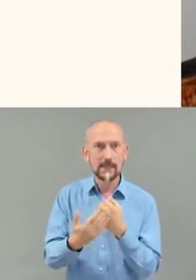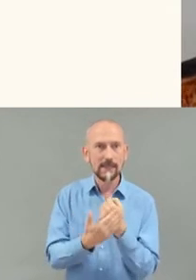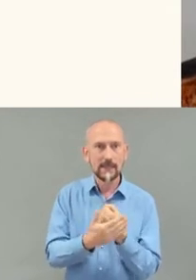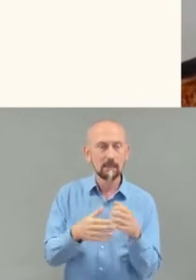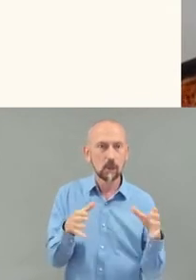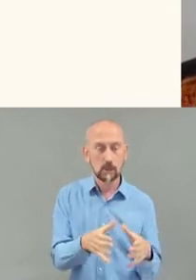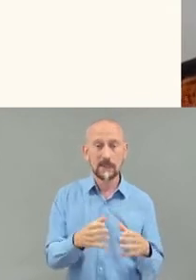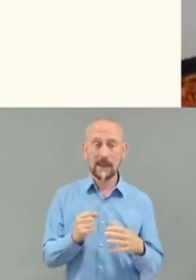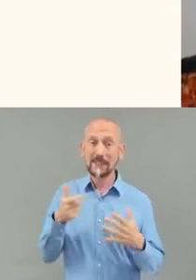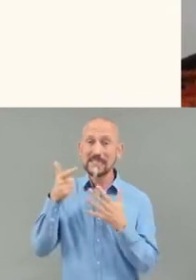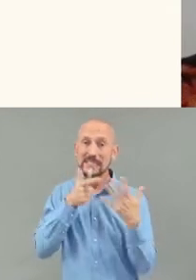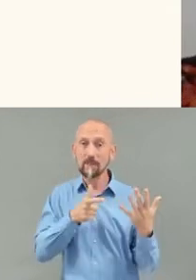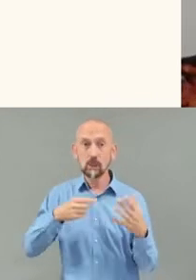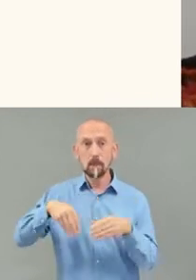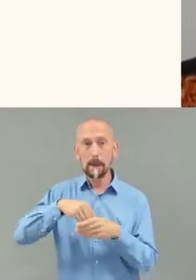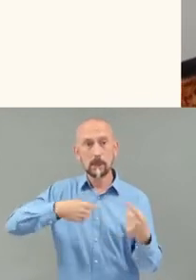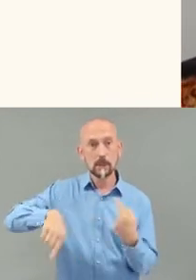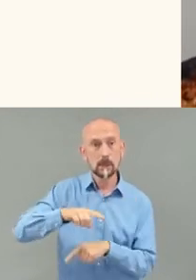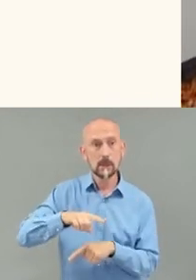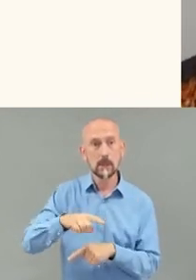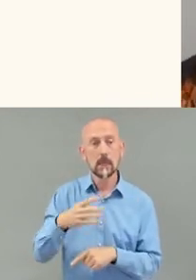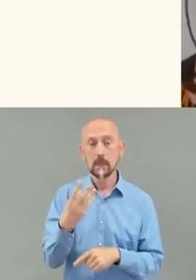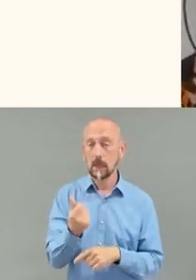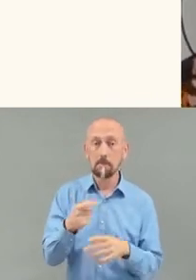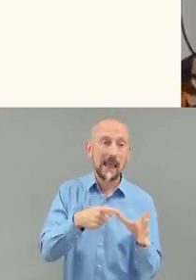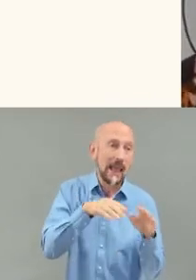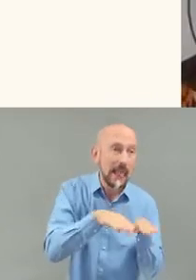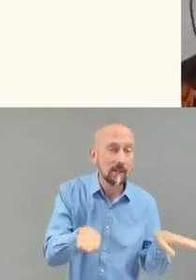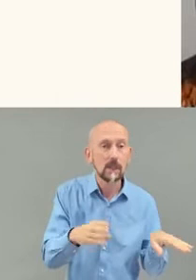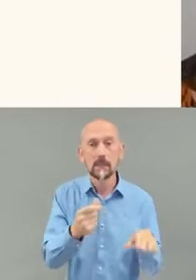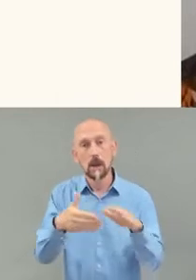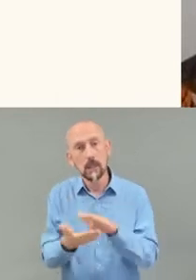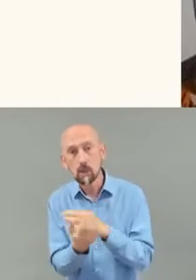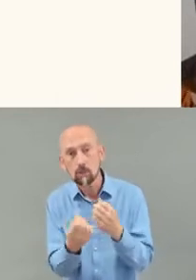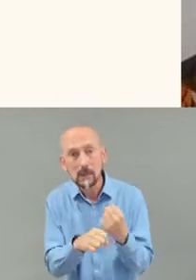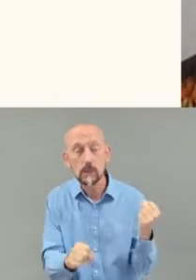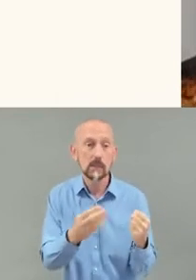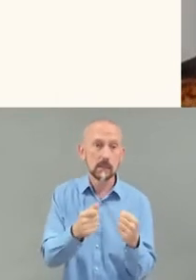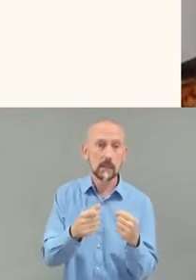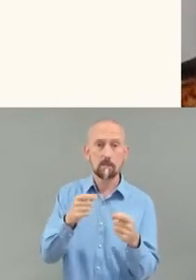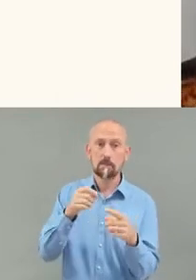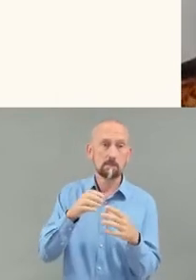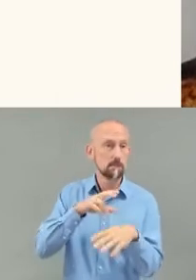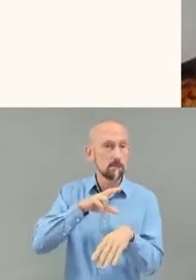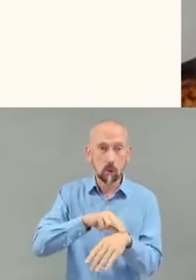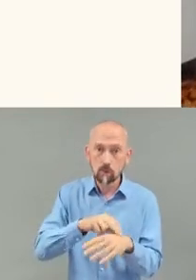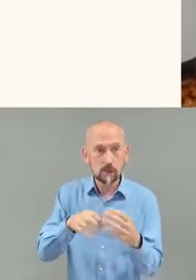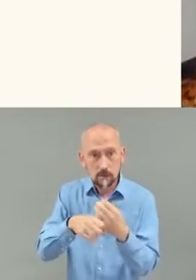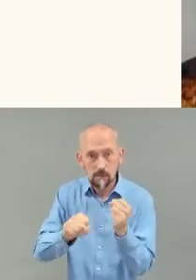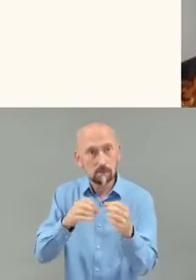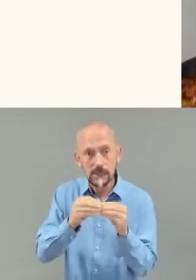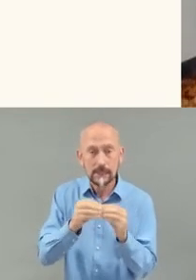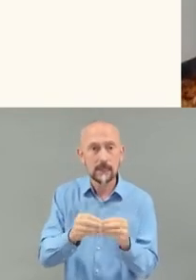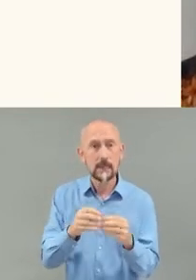of us, and that ranges for people doing their A-levels, undergrads, graduates as well. So that includes PWP, CBT